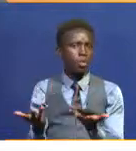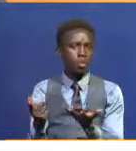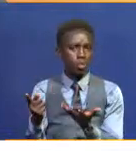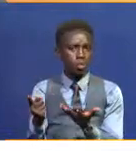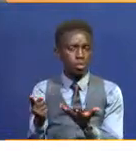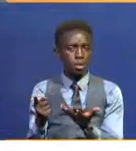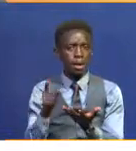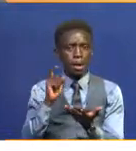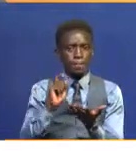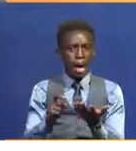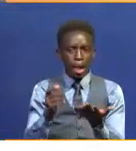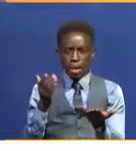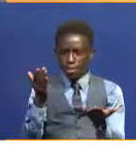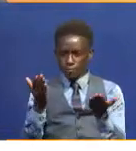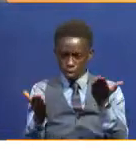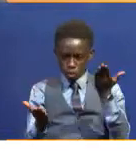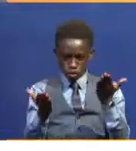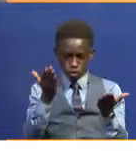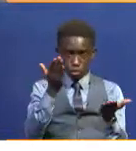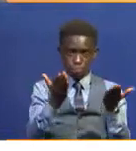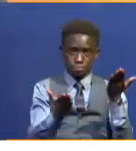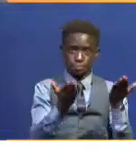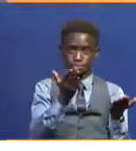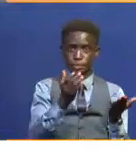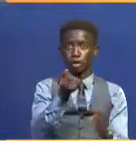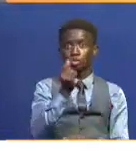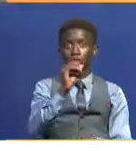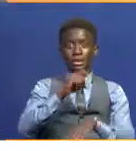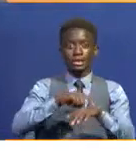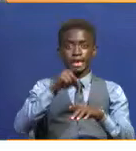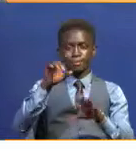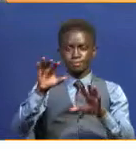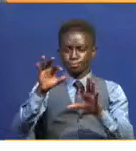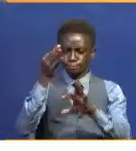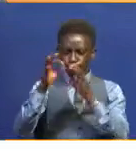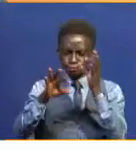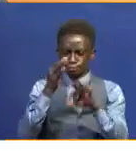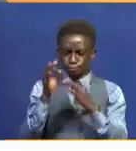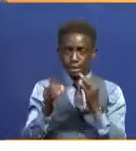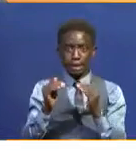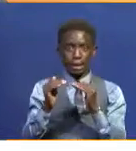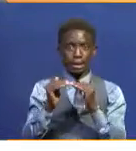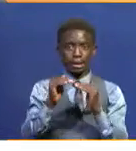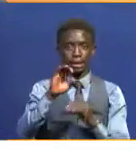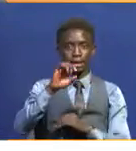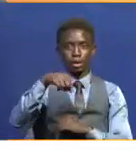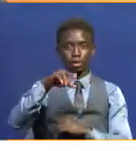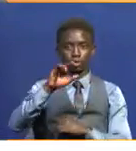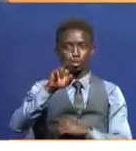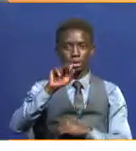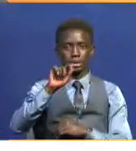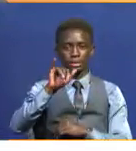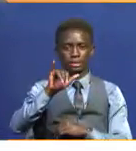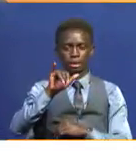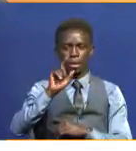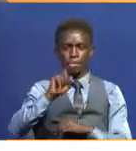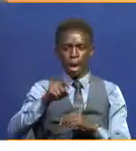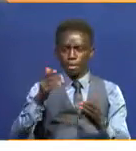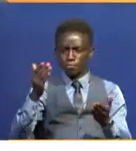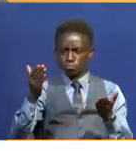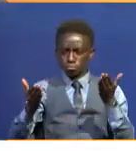And then valuations. So when analyzing equities, we do valuations to find the true